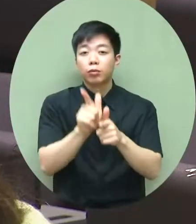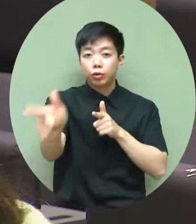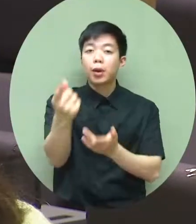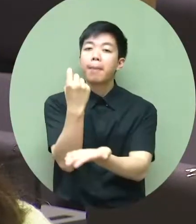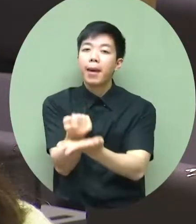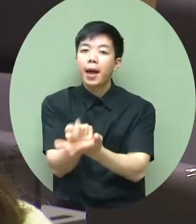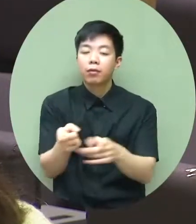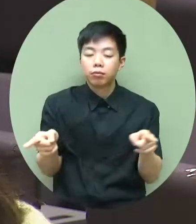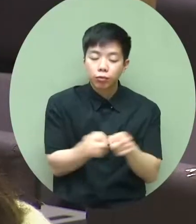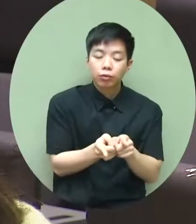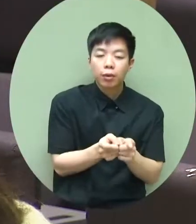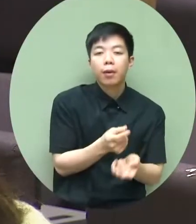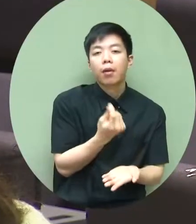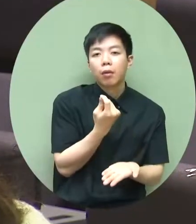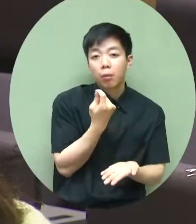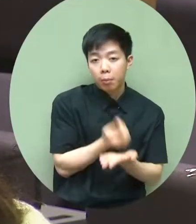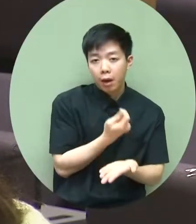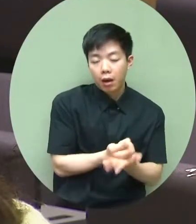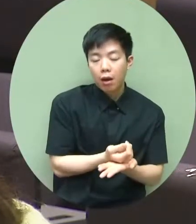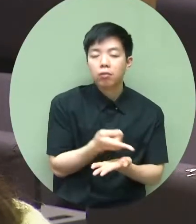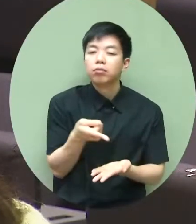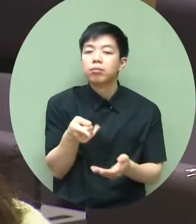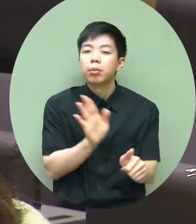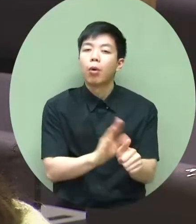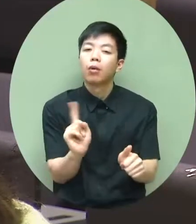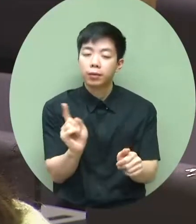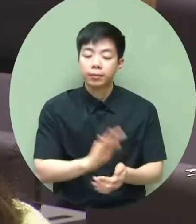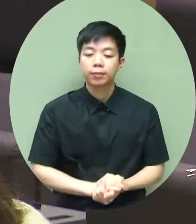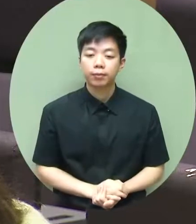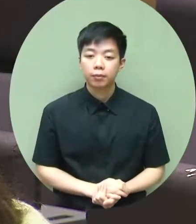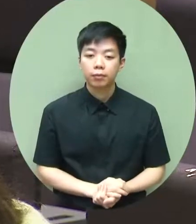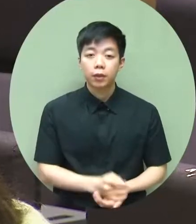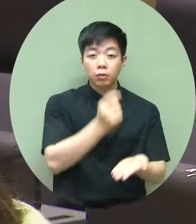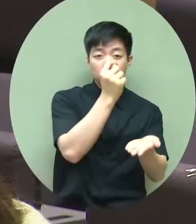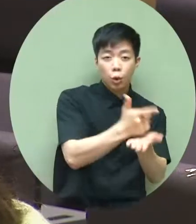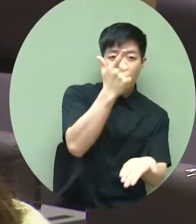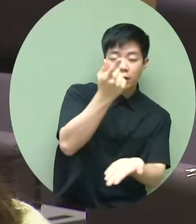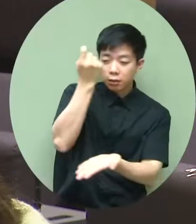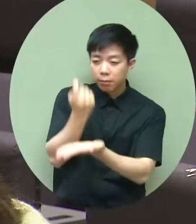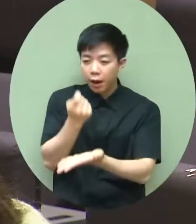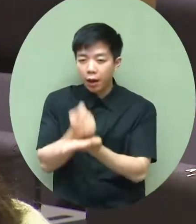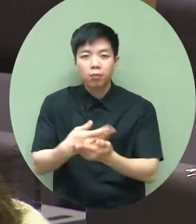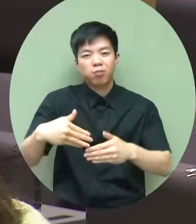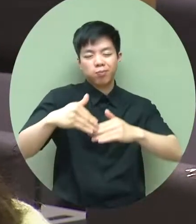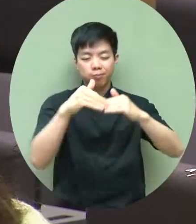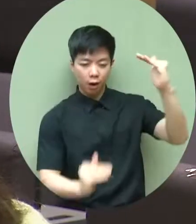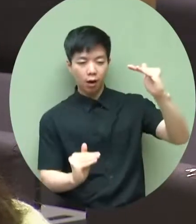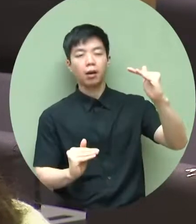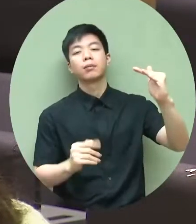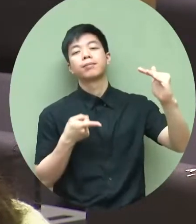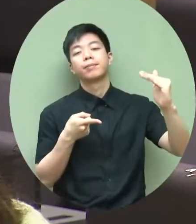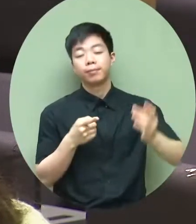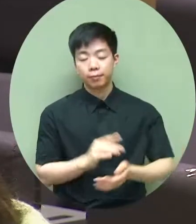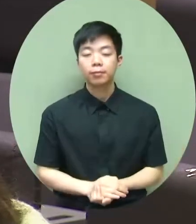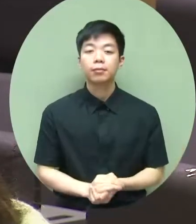different fares for the same district, and the fare is lower for long haul and so on. So it seems that the fare